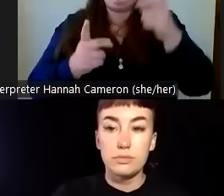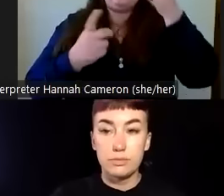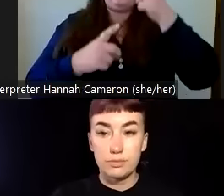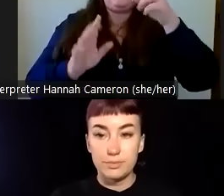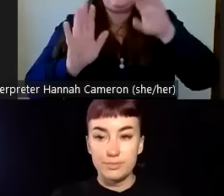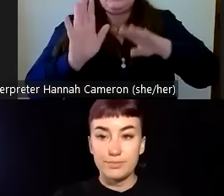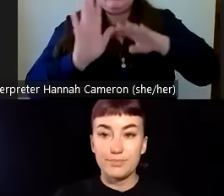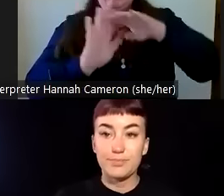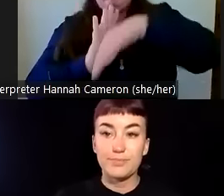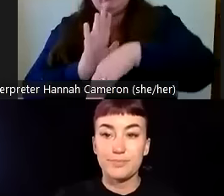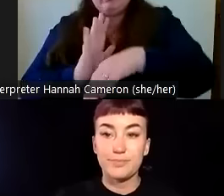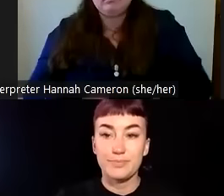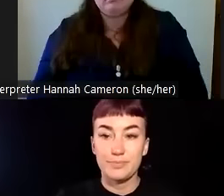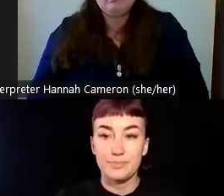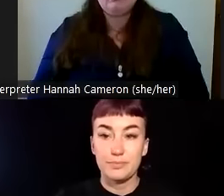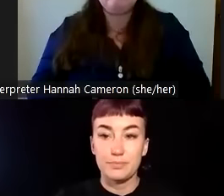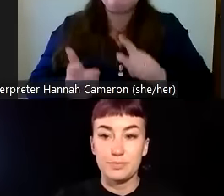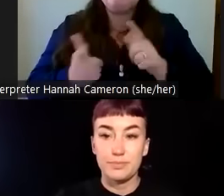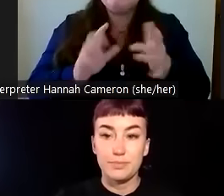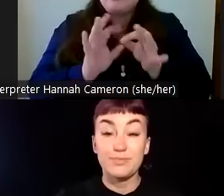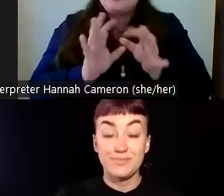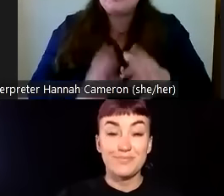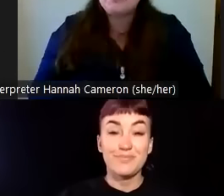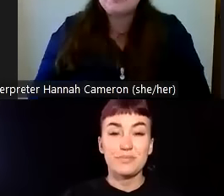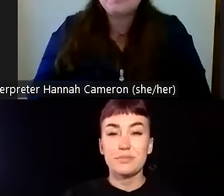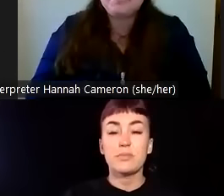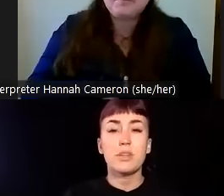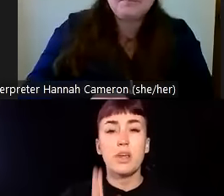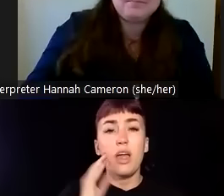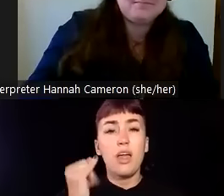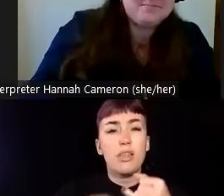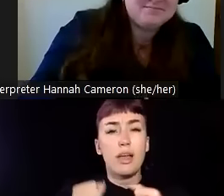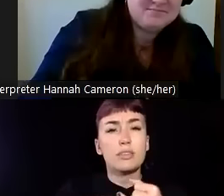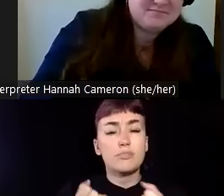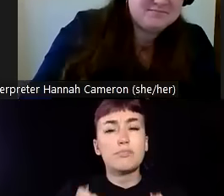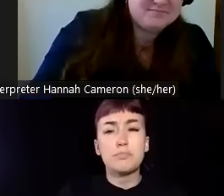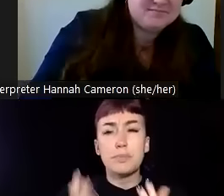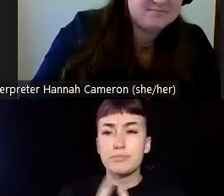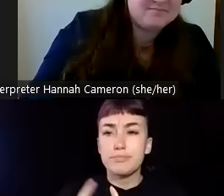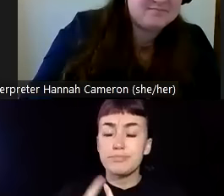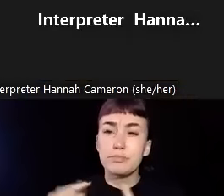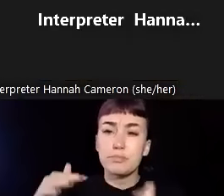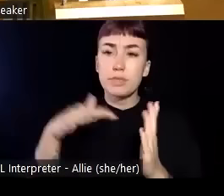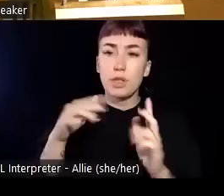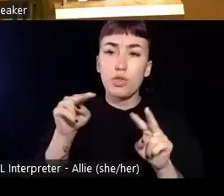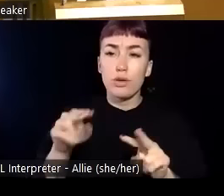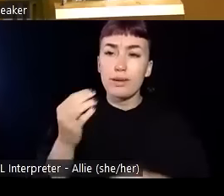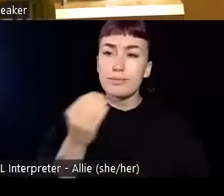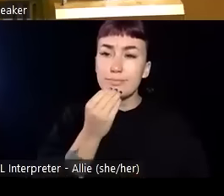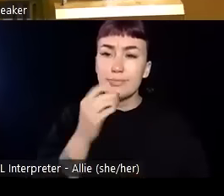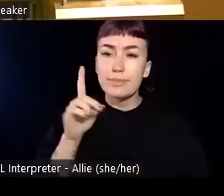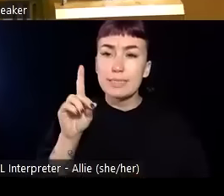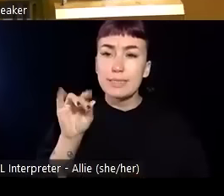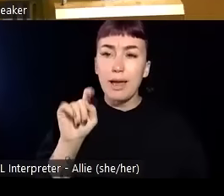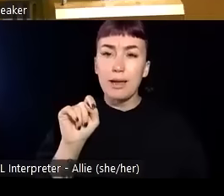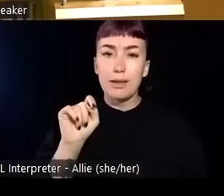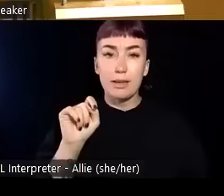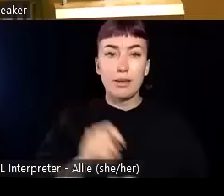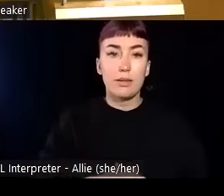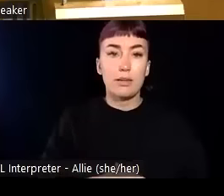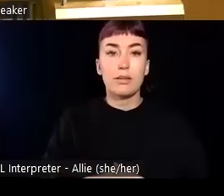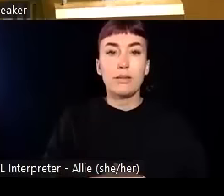Lastly, there's been a number of studies that have looked at the effect of diet, and both the MIND diet, which is a more